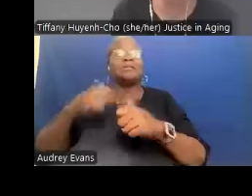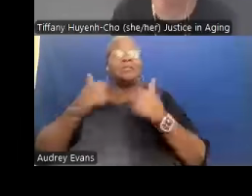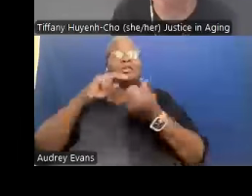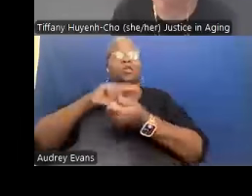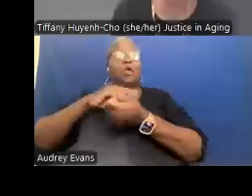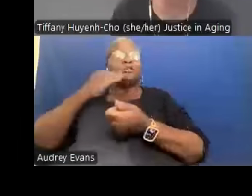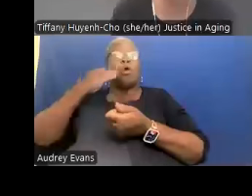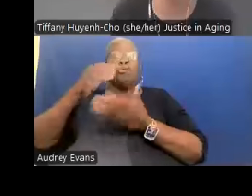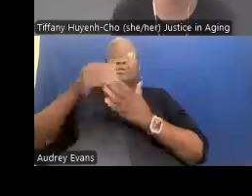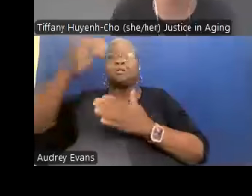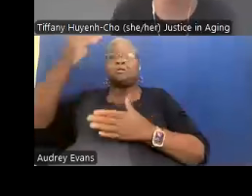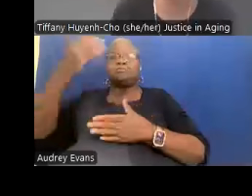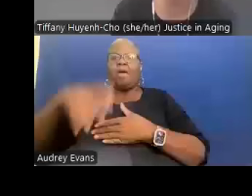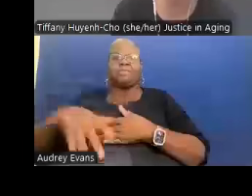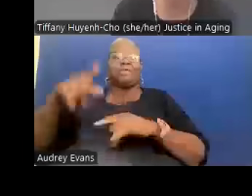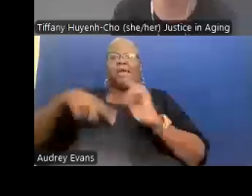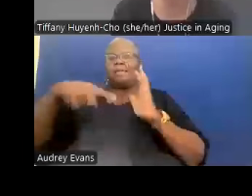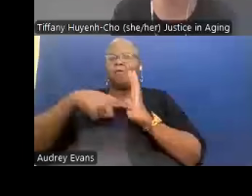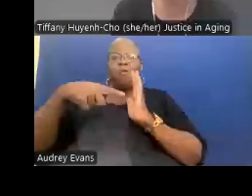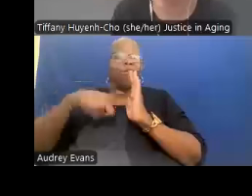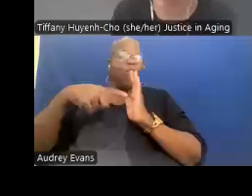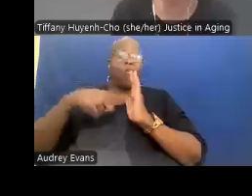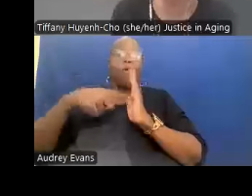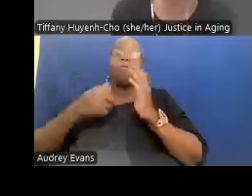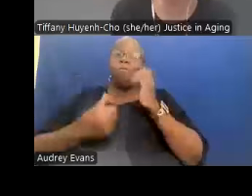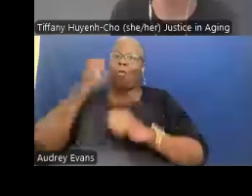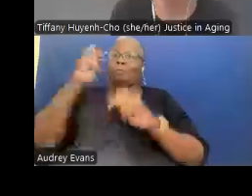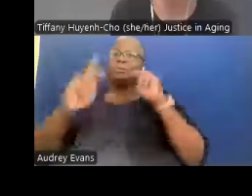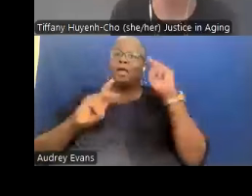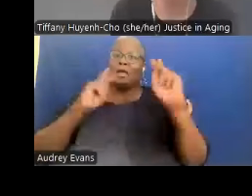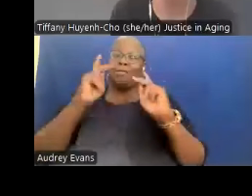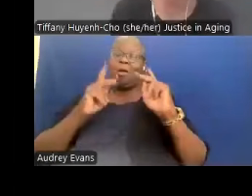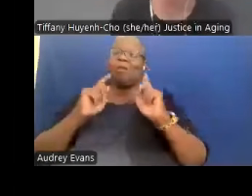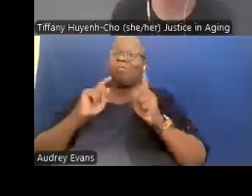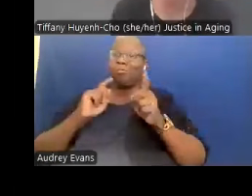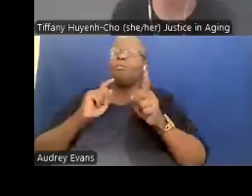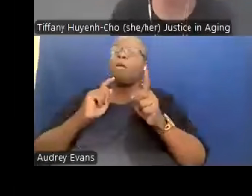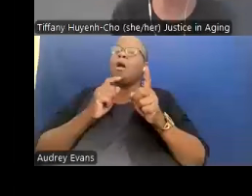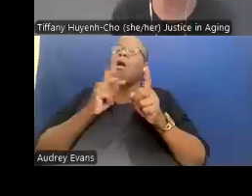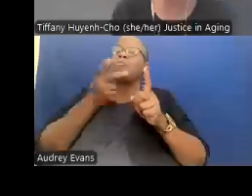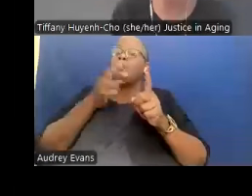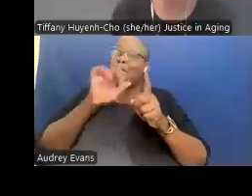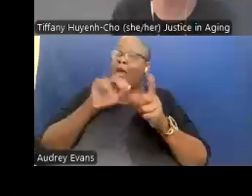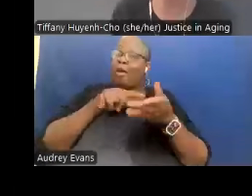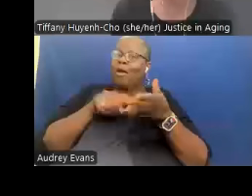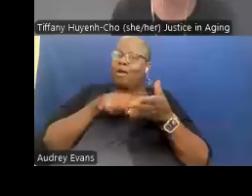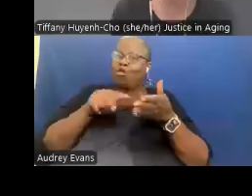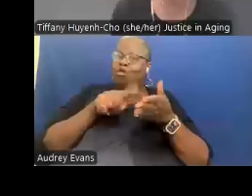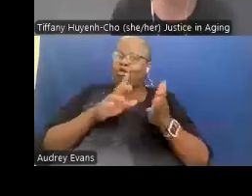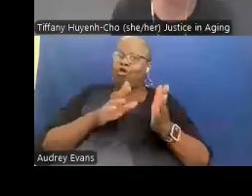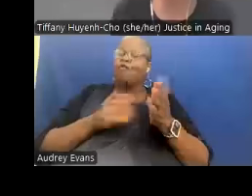otherwise expensive and unaffordable for most people. So Medicaid is the primary payer for the majority